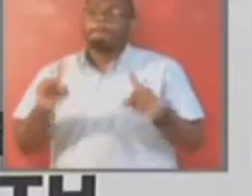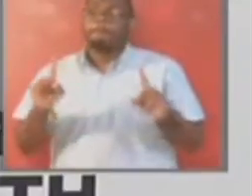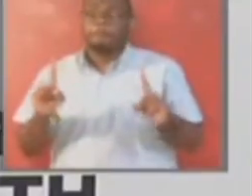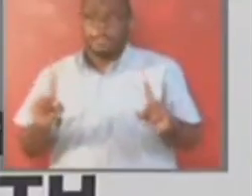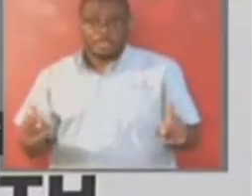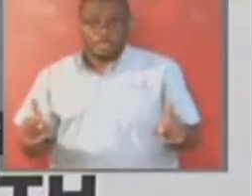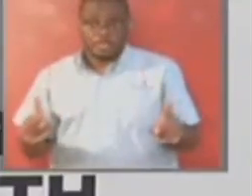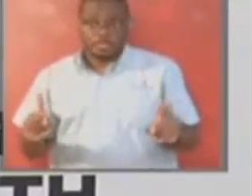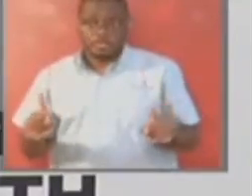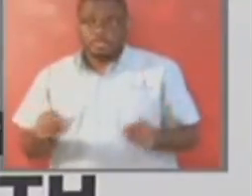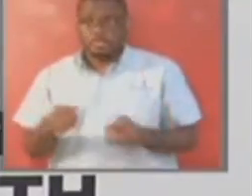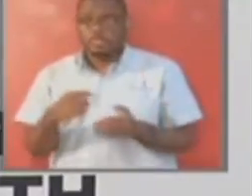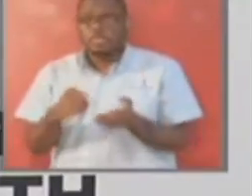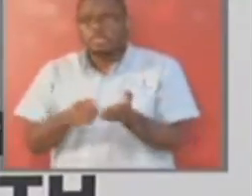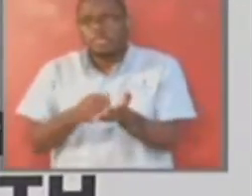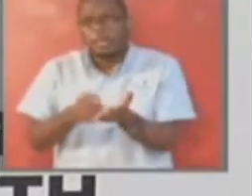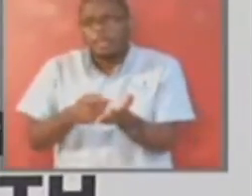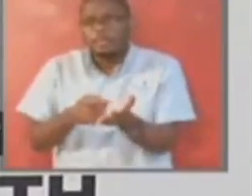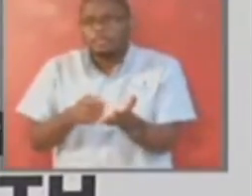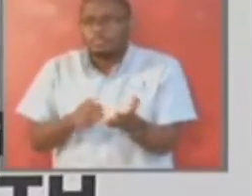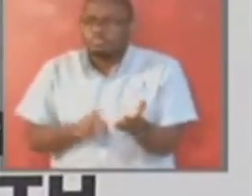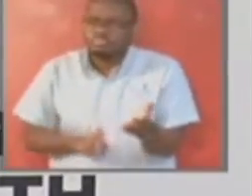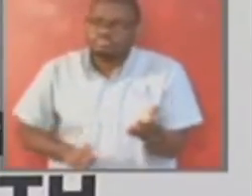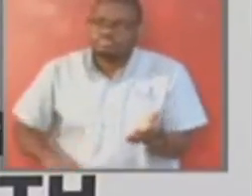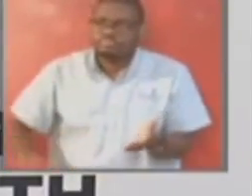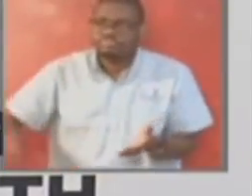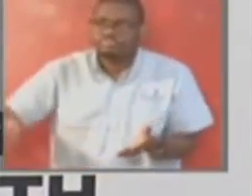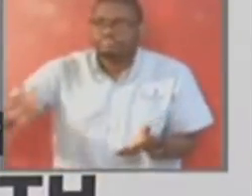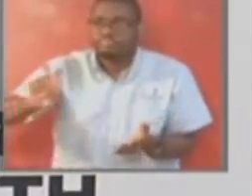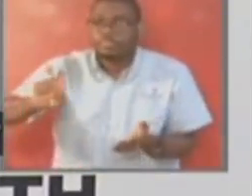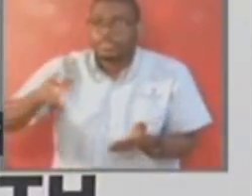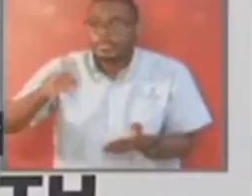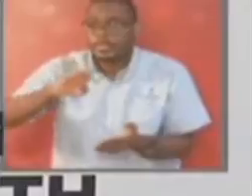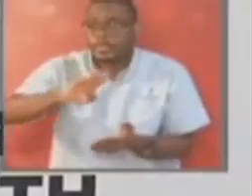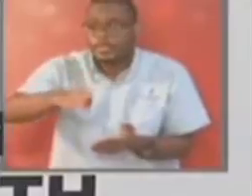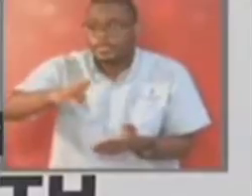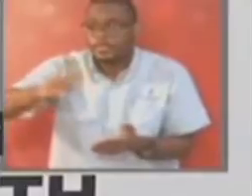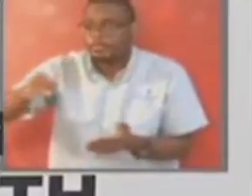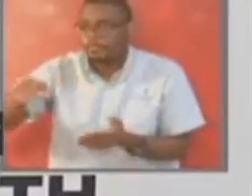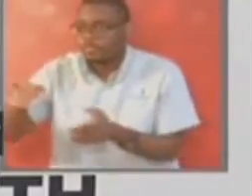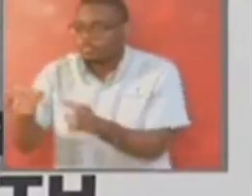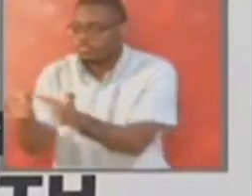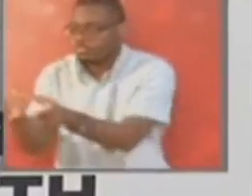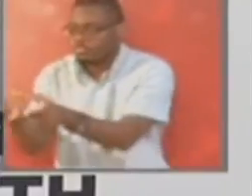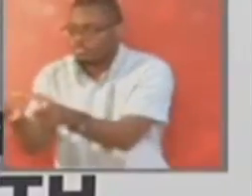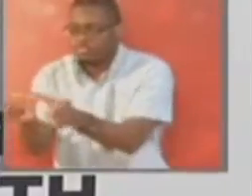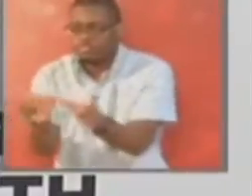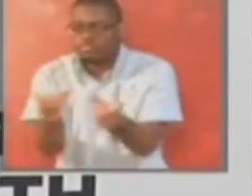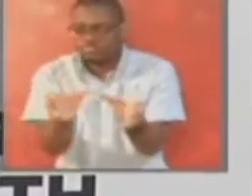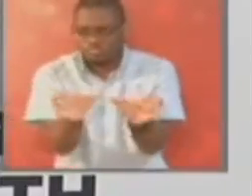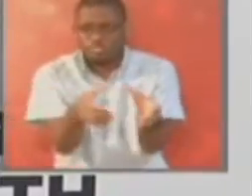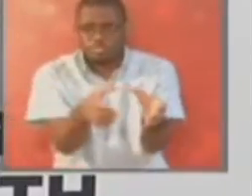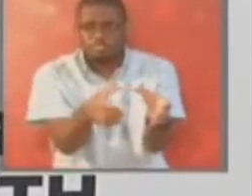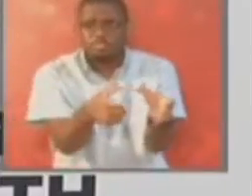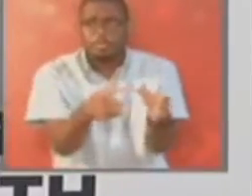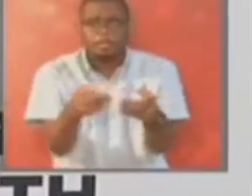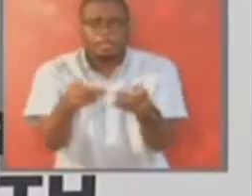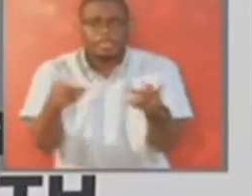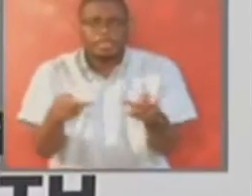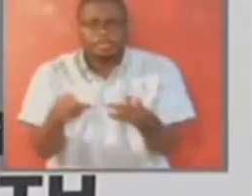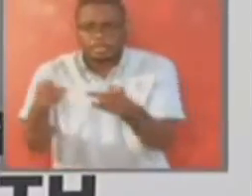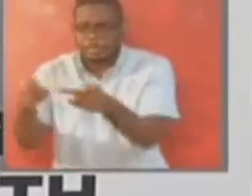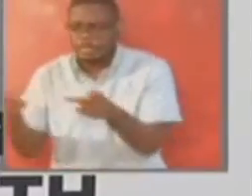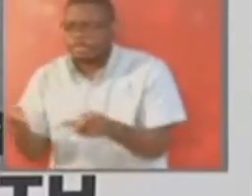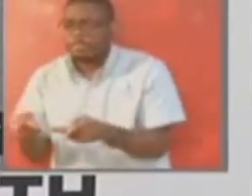transport persons for different reasons to different quarantine facilities, step-down facilities. I can't say with that particular